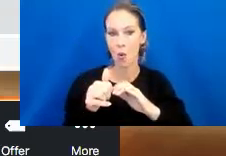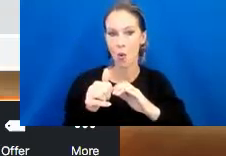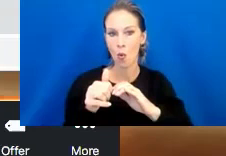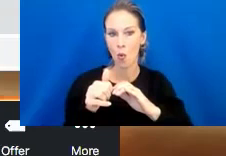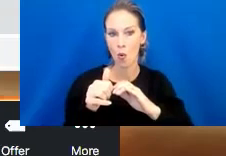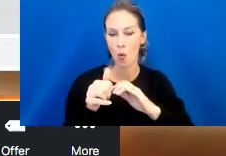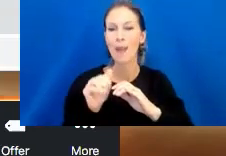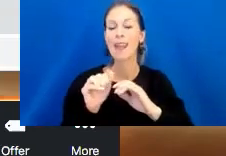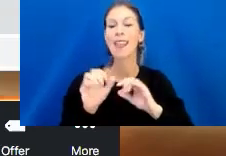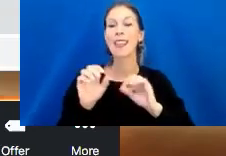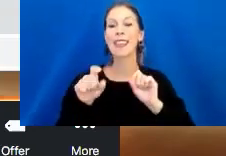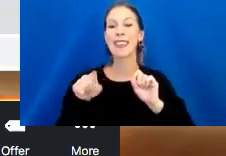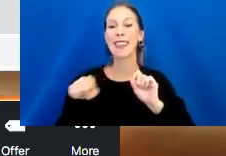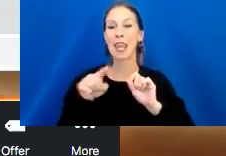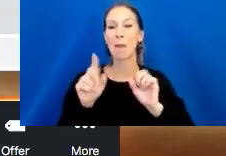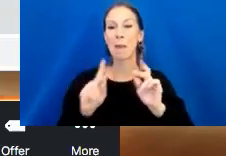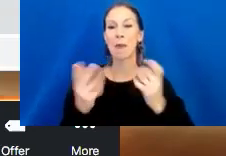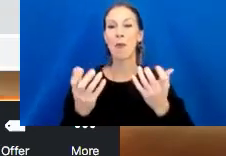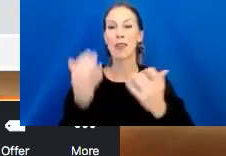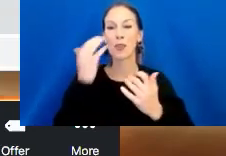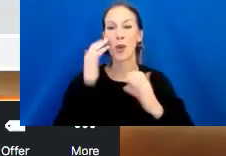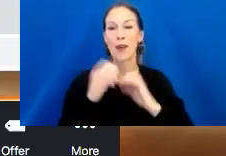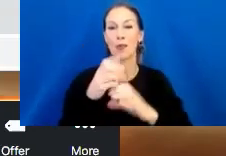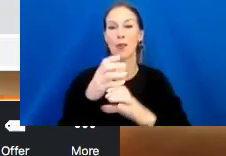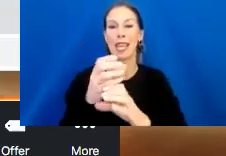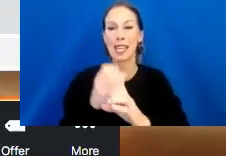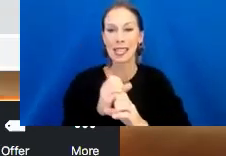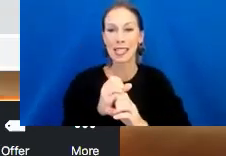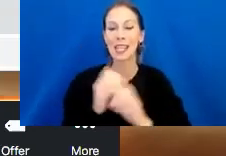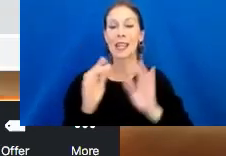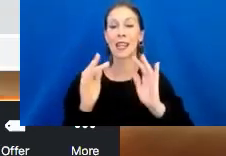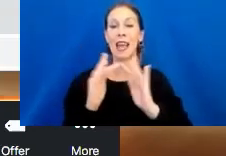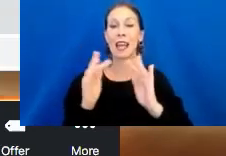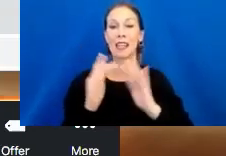get contact info for people in their session.